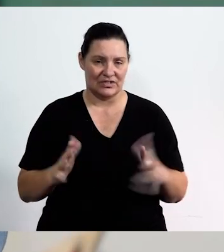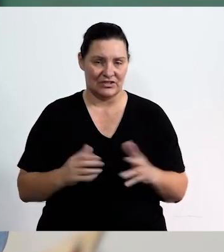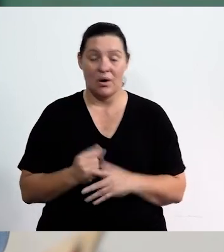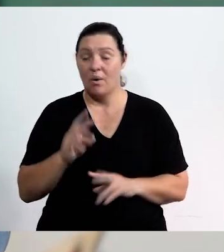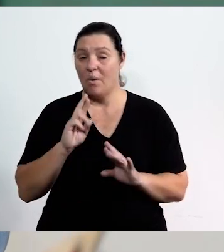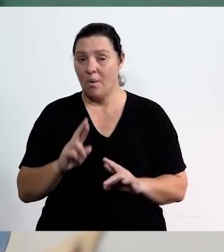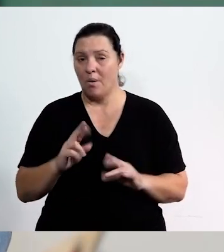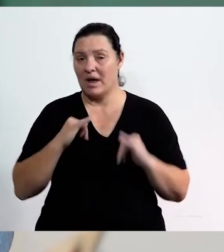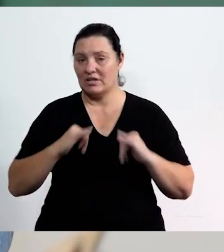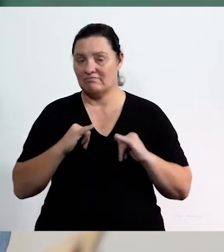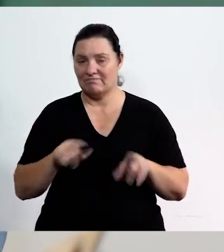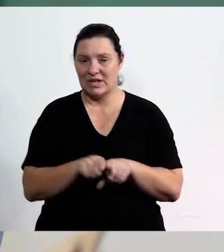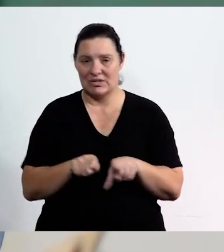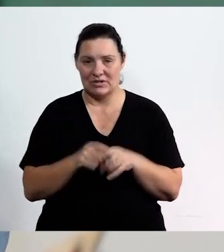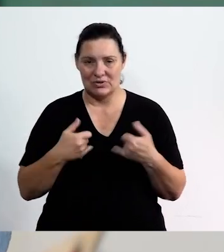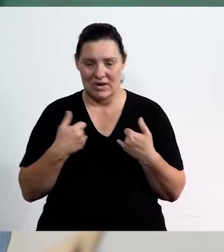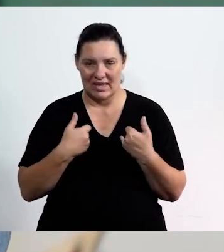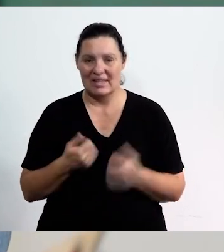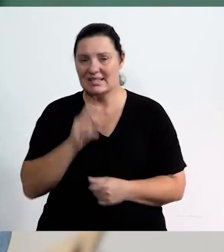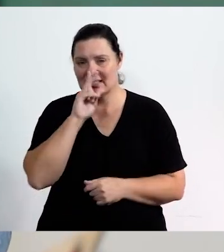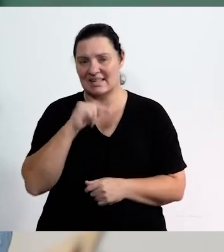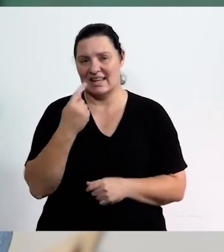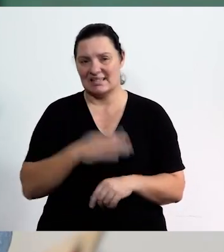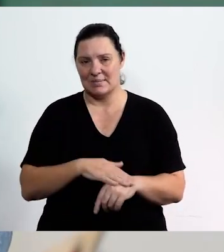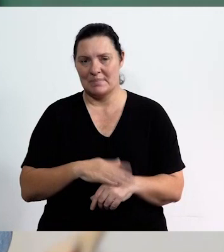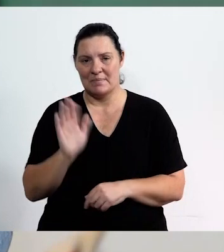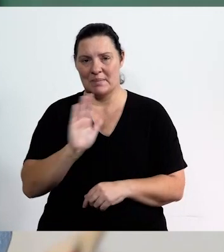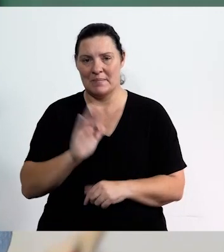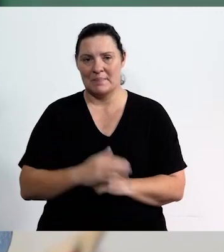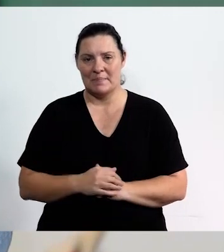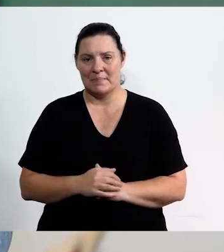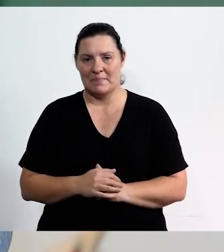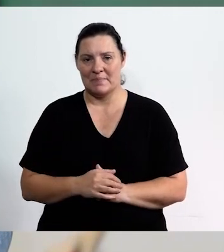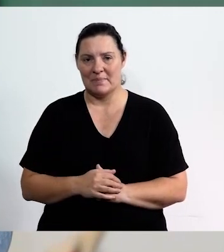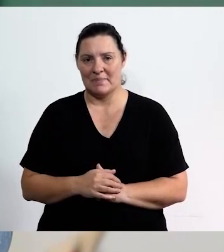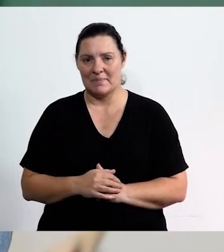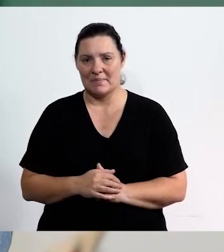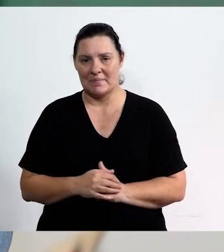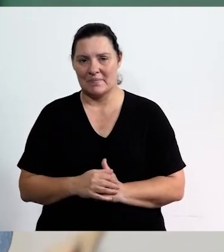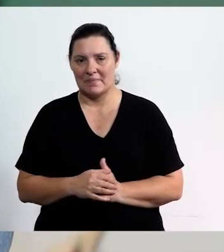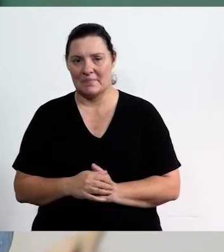lesson. I hope you enjoyed this lesson as much as I did, and we will see you next time. Goodbye.